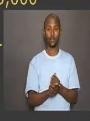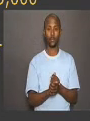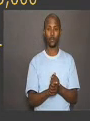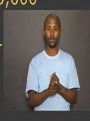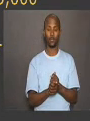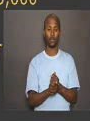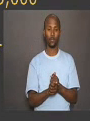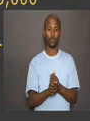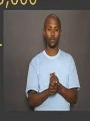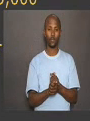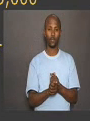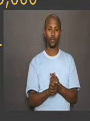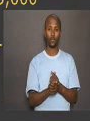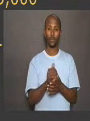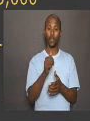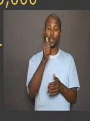1,800.